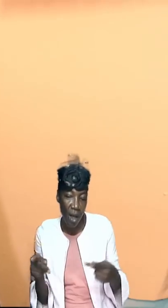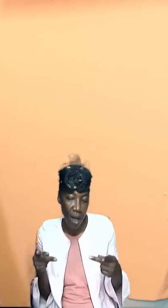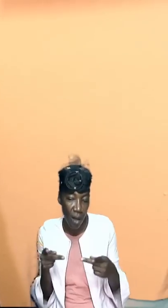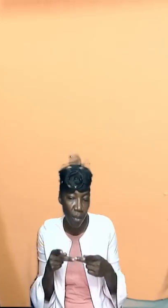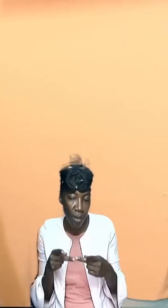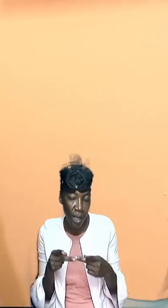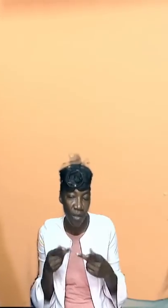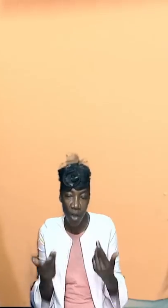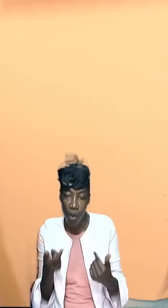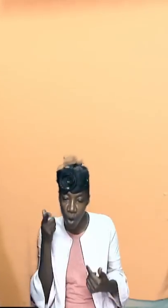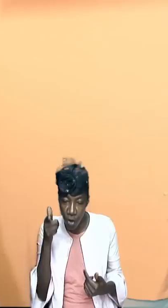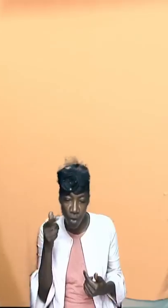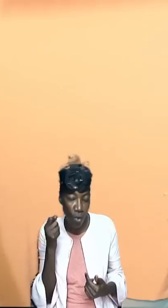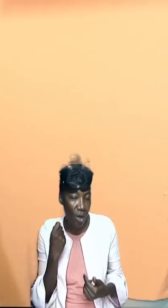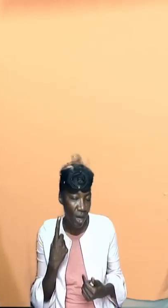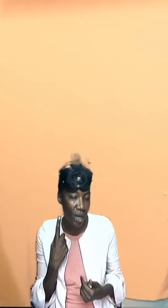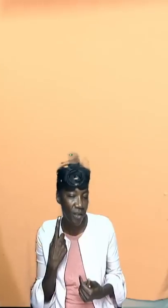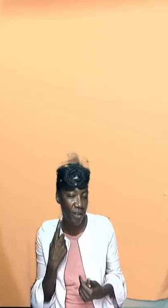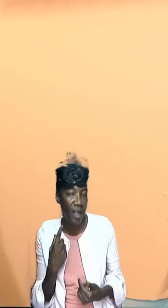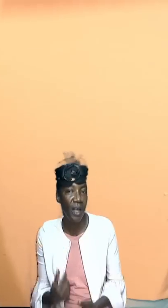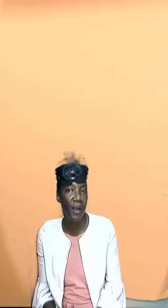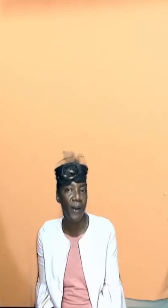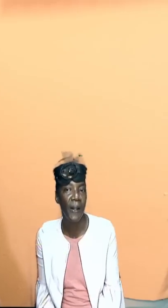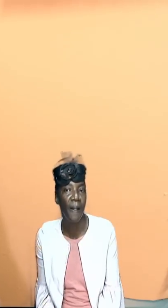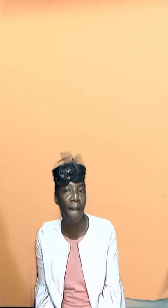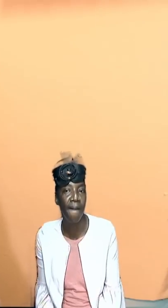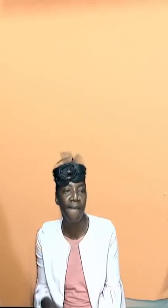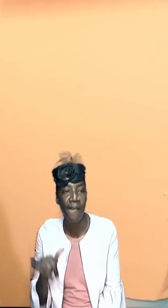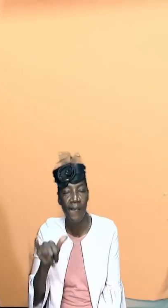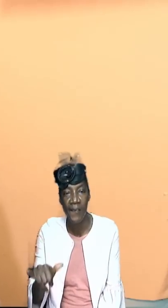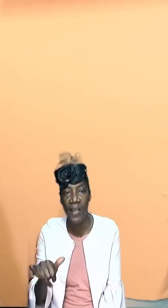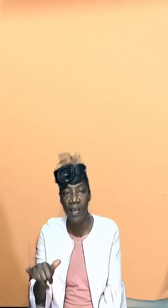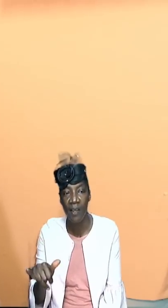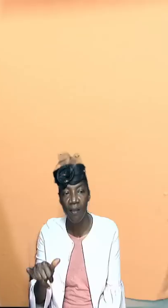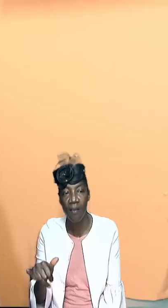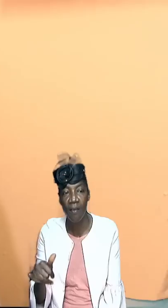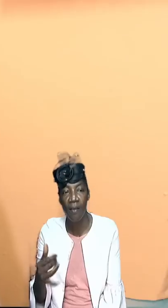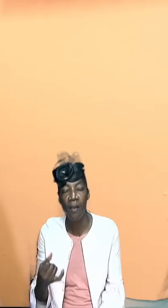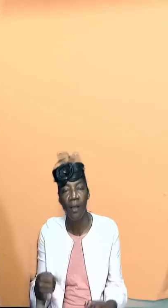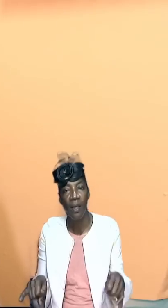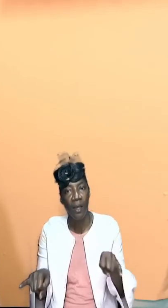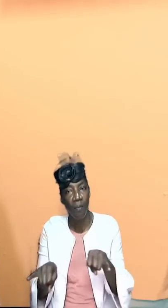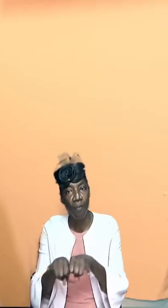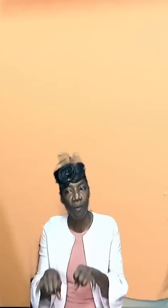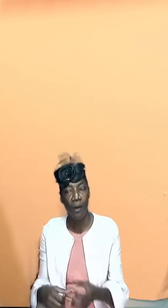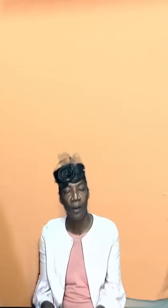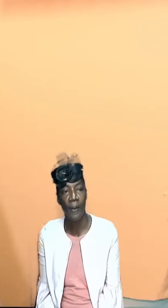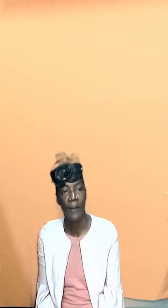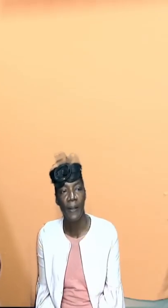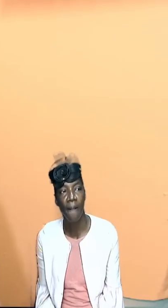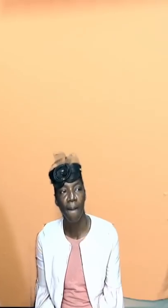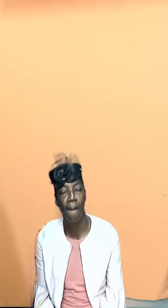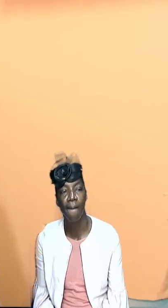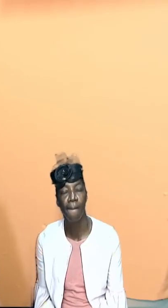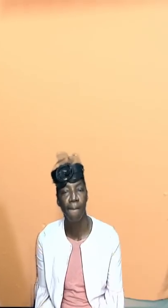I just want us to understand the concept, and that is very, very, very important. Now I